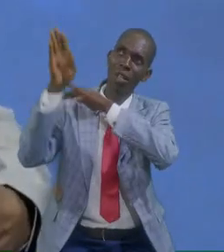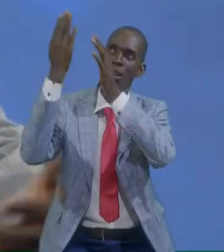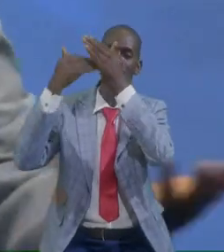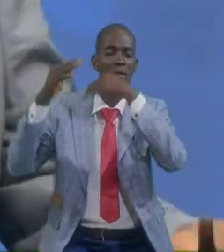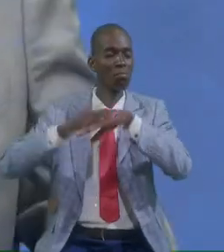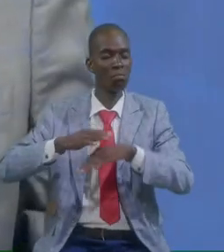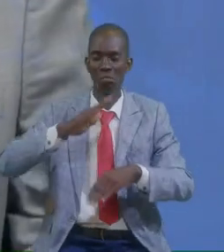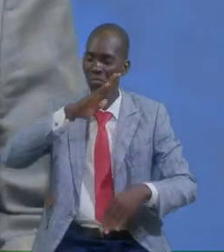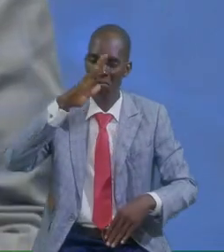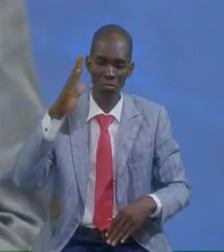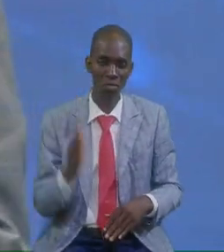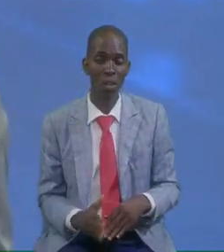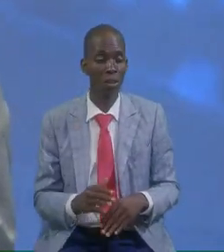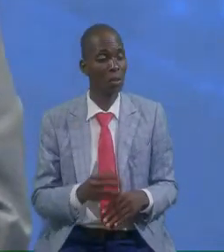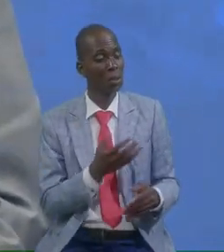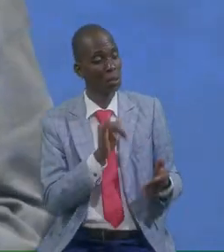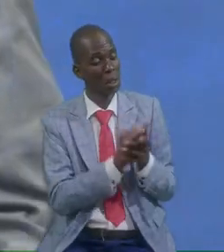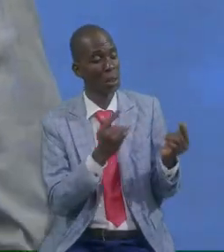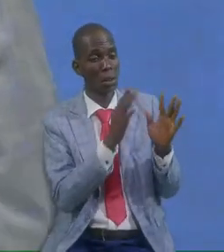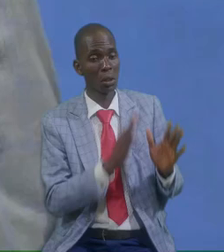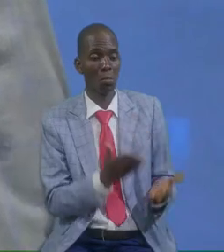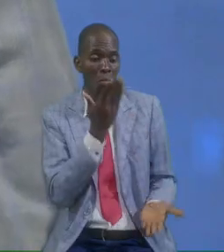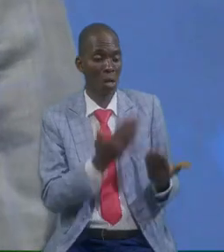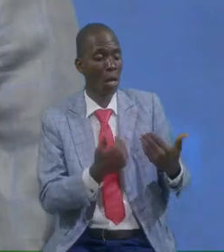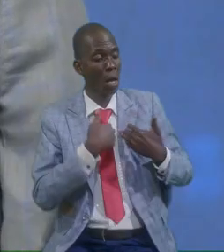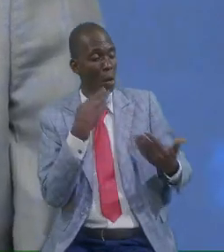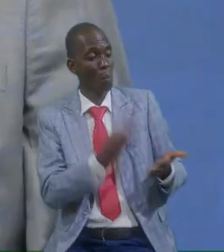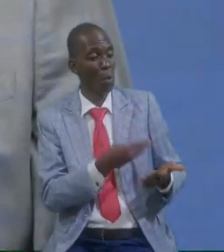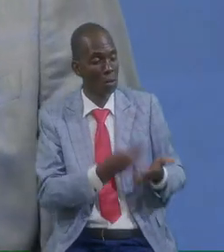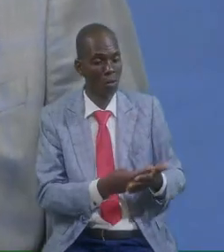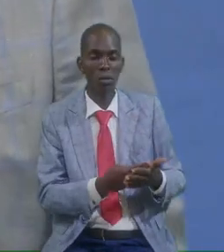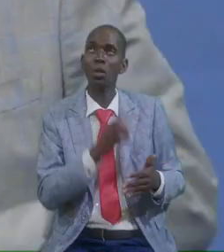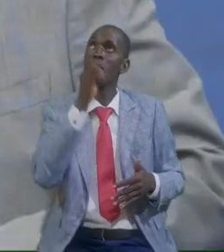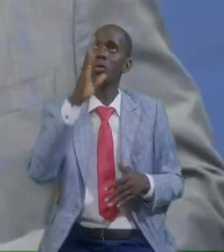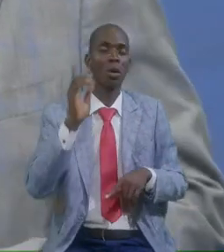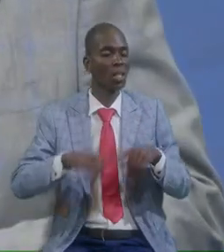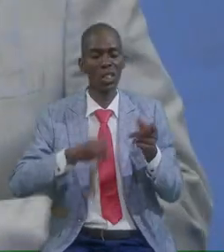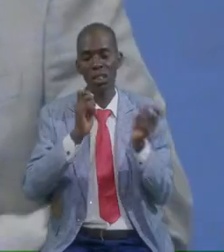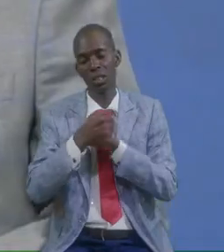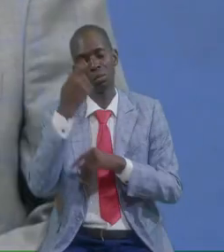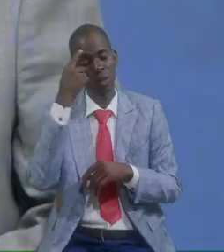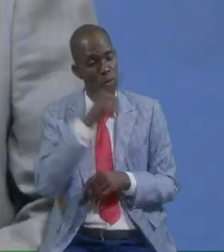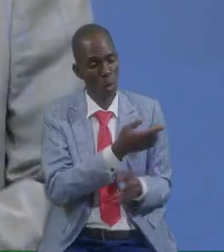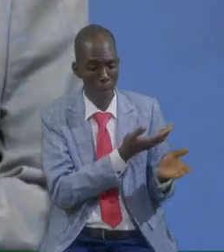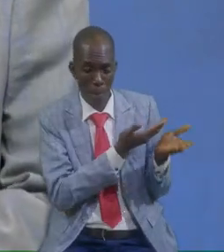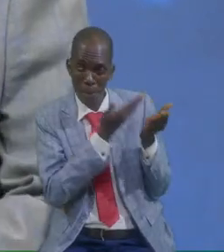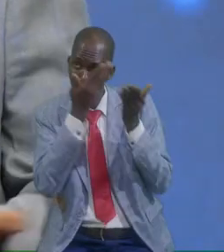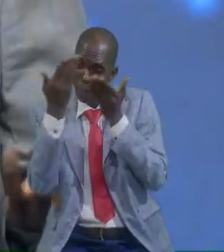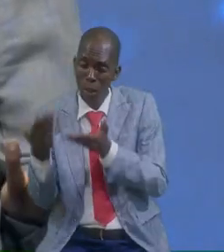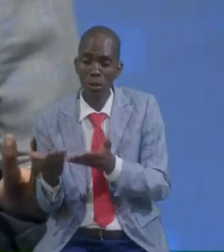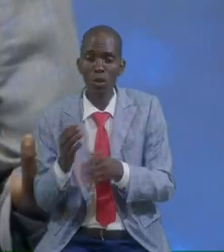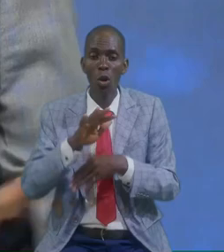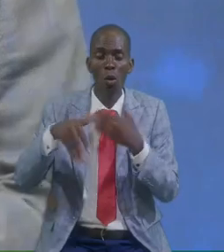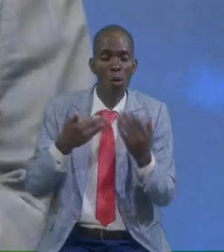bring all the money you have, God will not change his mind. You can bring all the people you